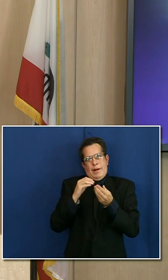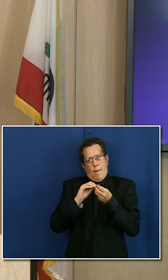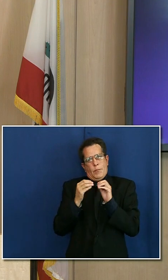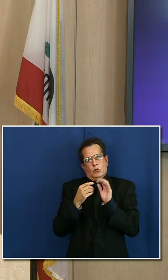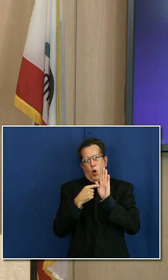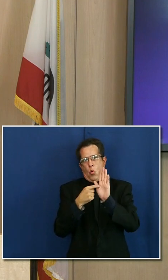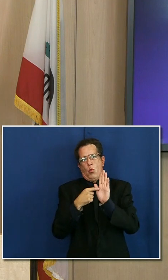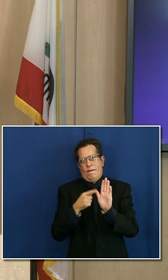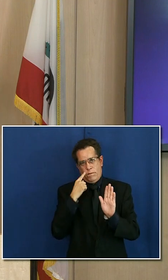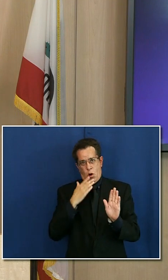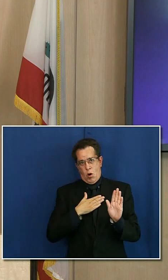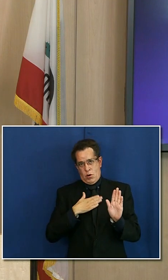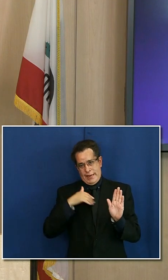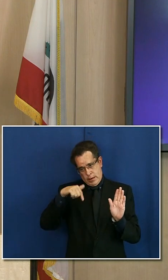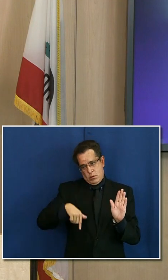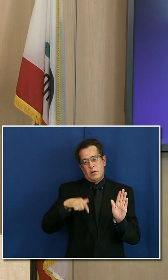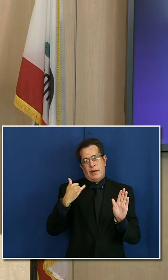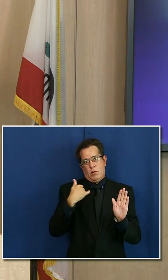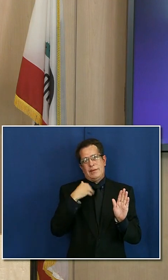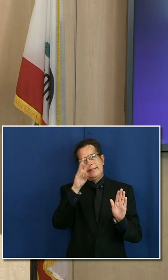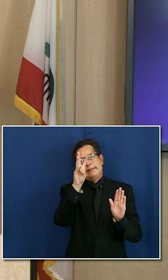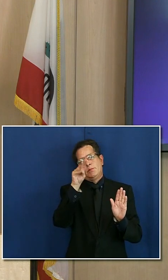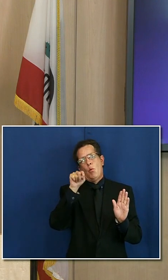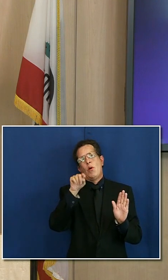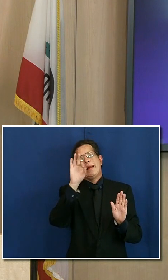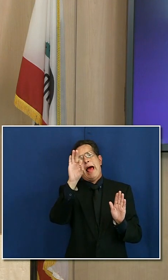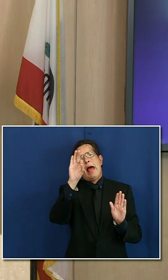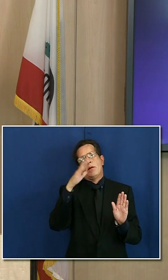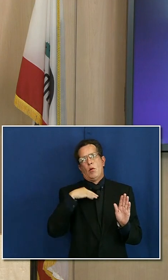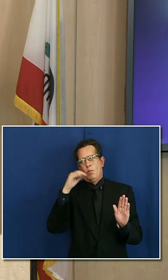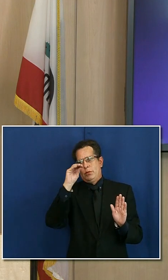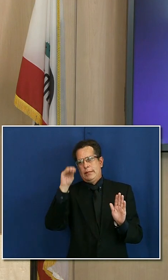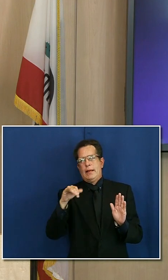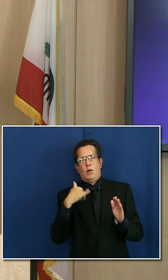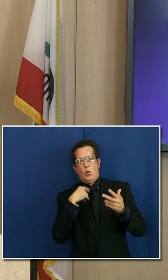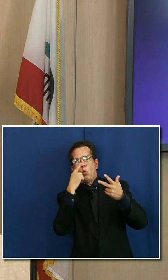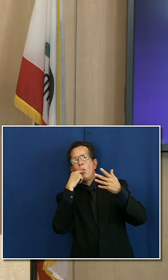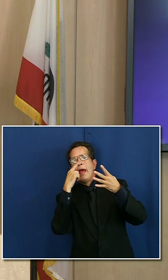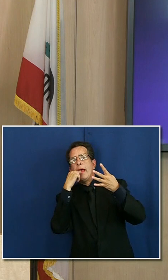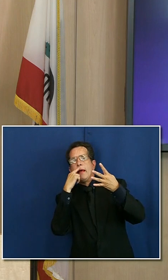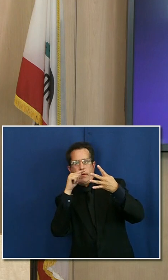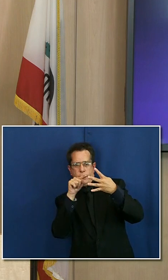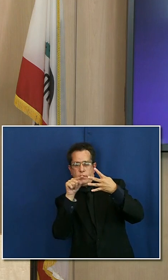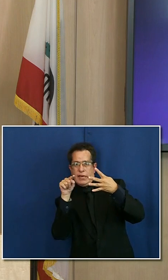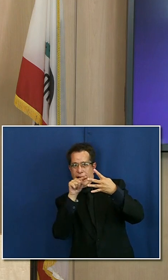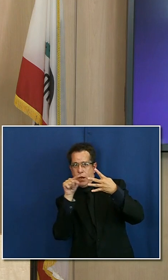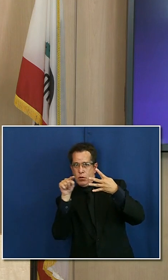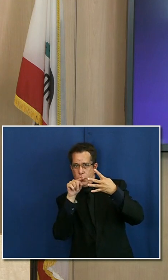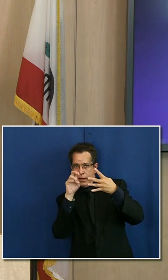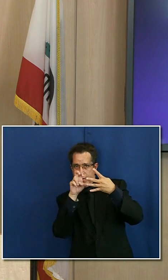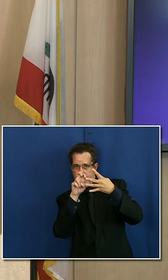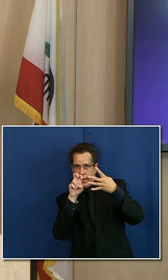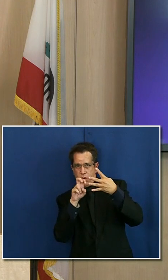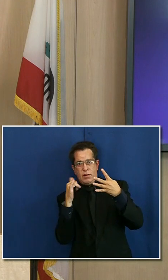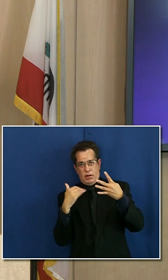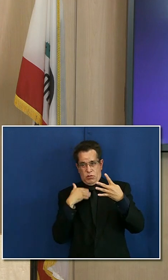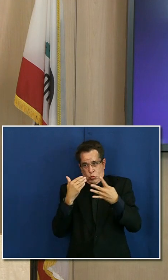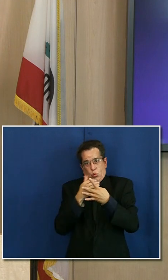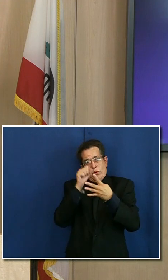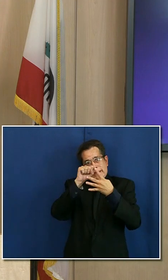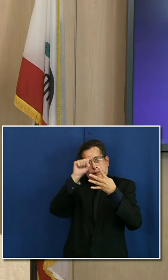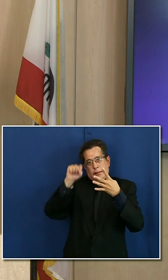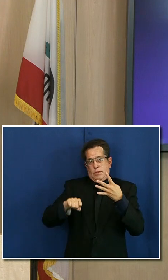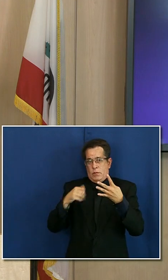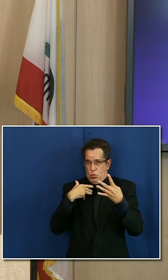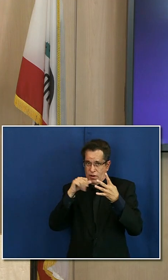we are. We saw our case count sitting at 6.9, which has us in the red tier. And now that we have the new system put out by the state, I